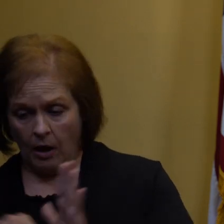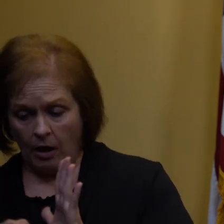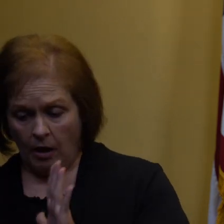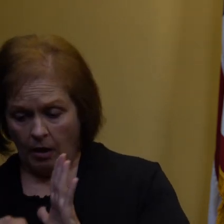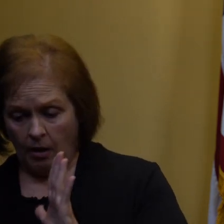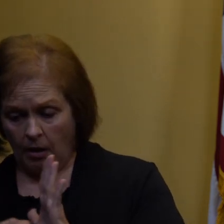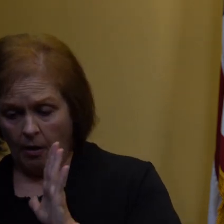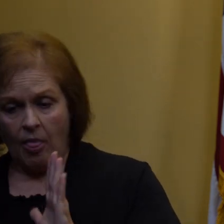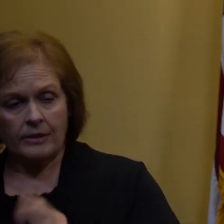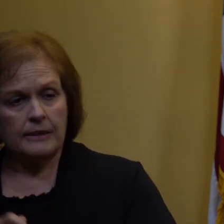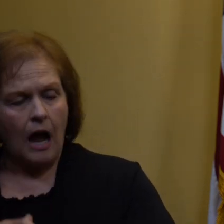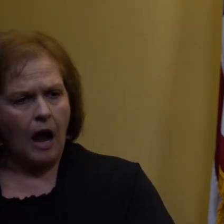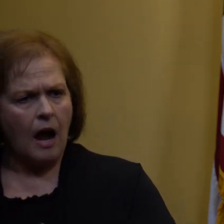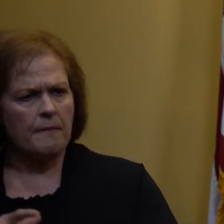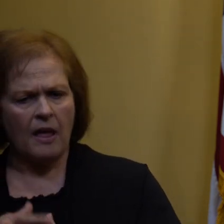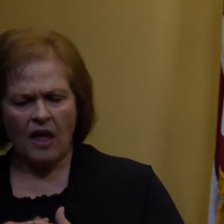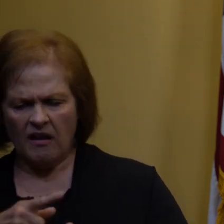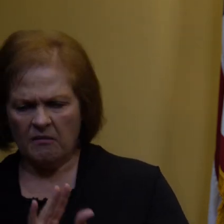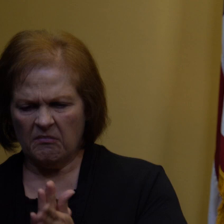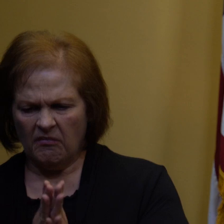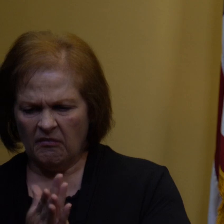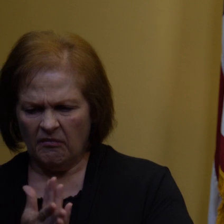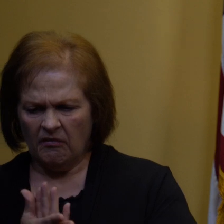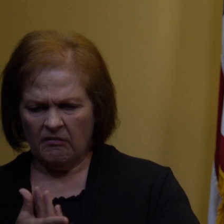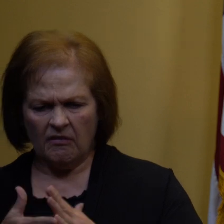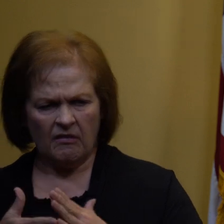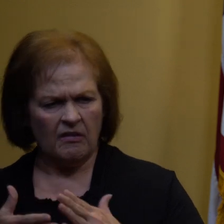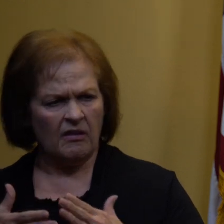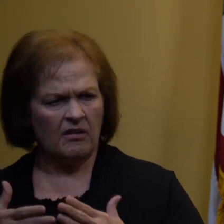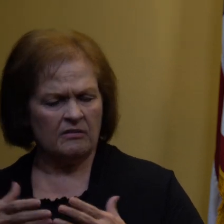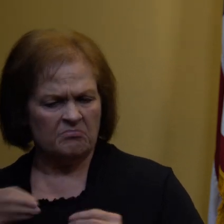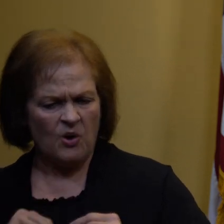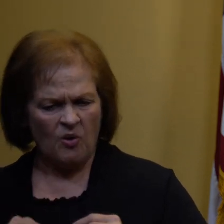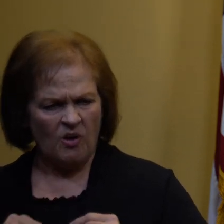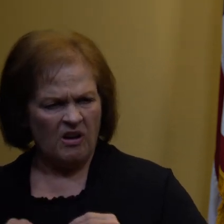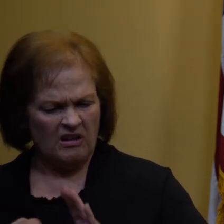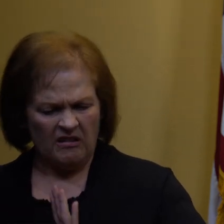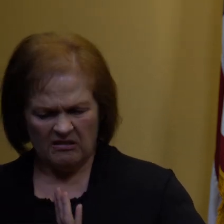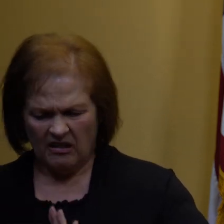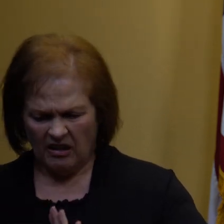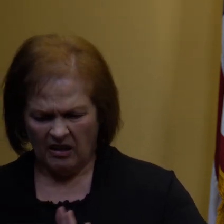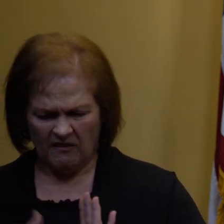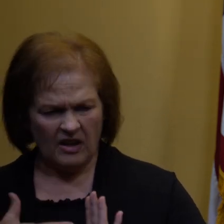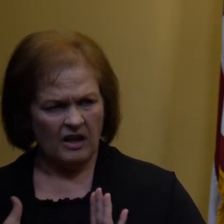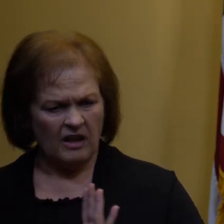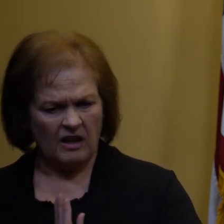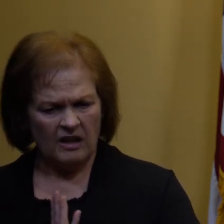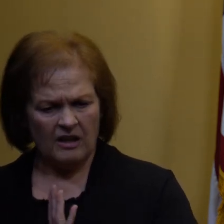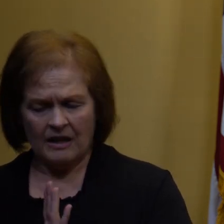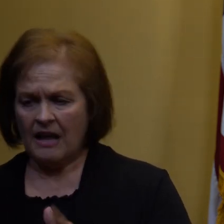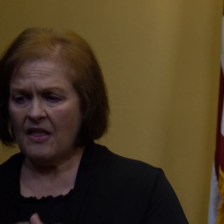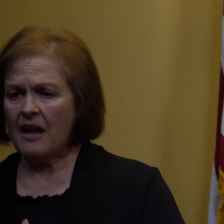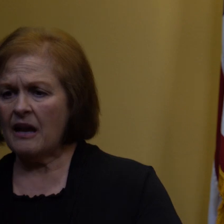the time, it breeds negativity, and it has an even more sound effect on the residents that are